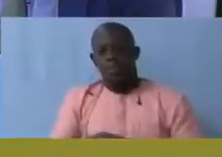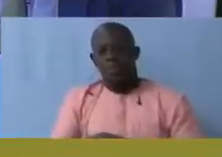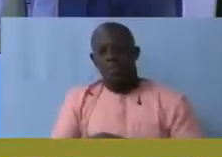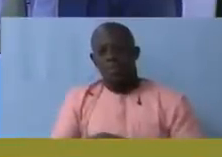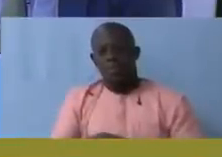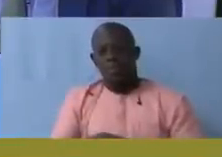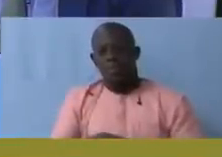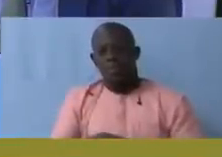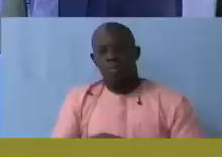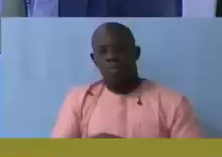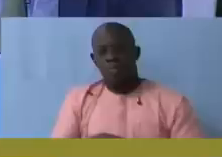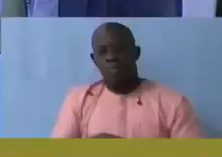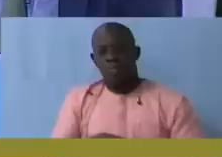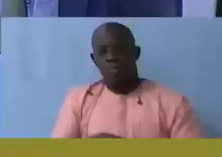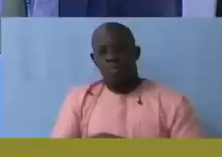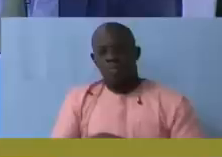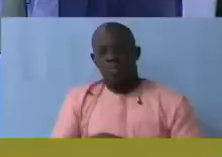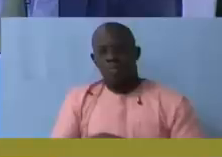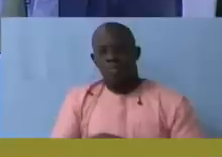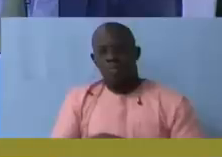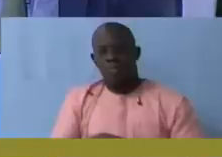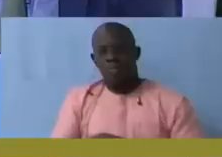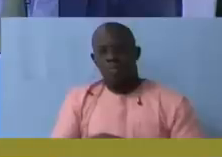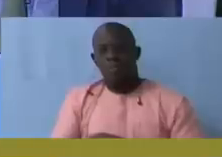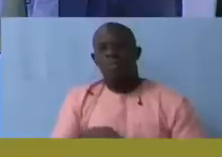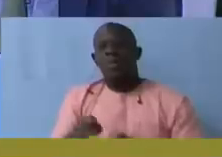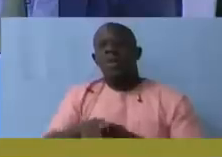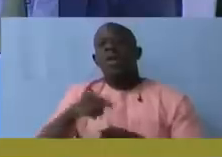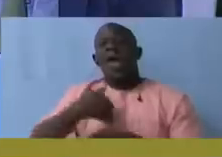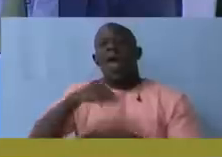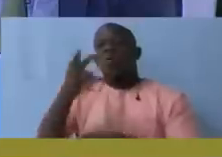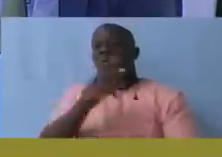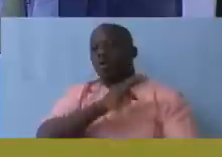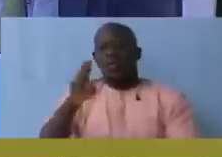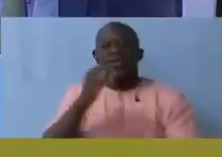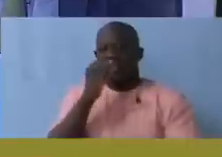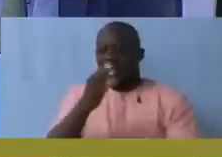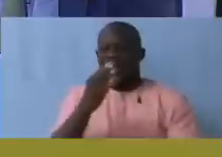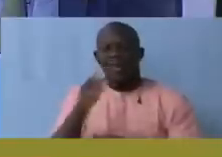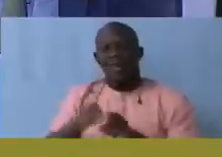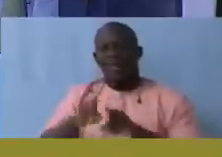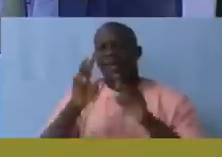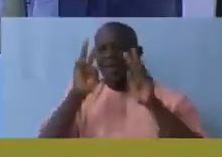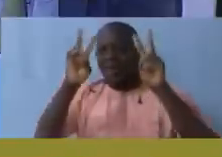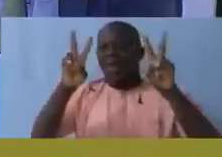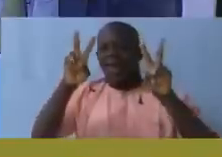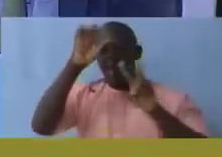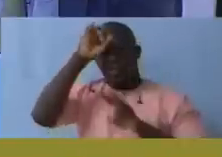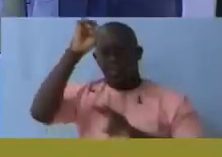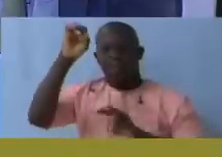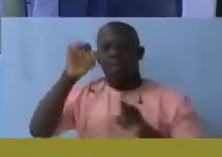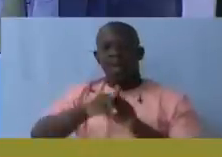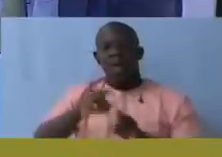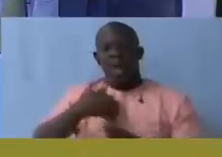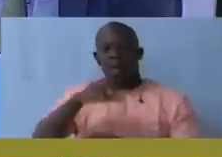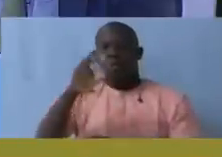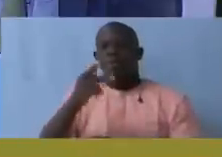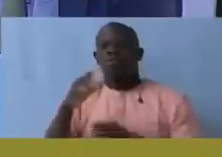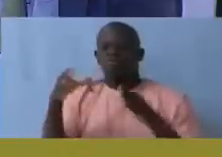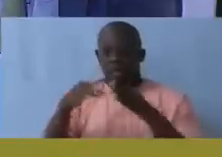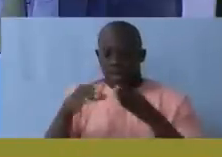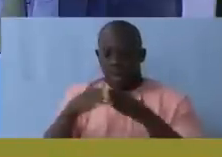Mustafa, I relate with Dr. Moore and Dr. Guy, are my doctors as a laboratory technician. So